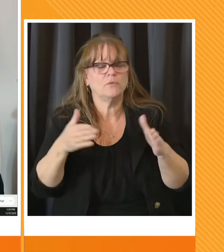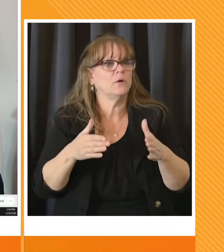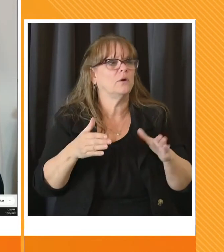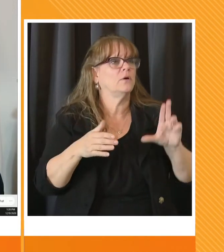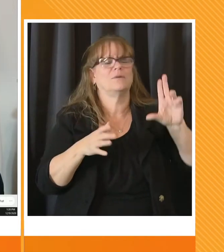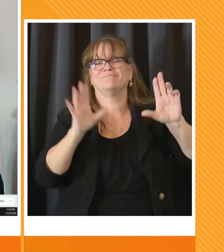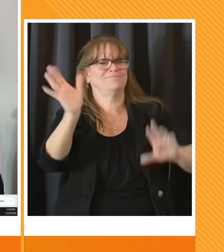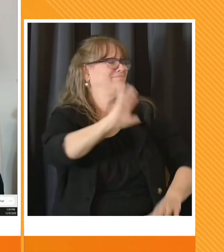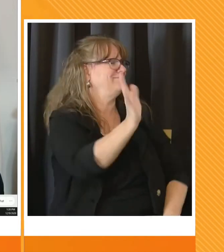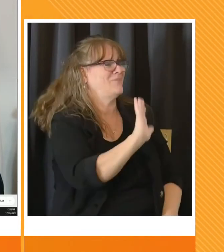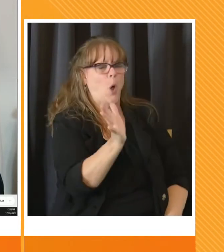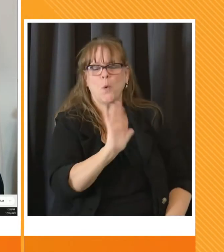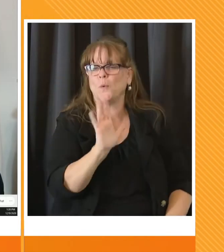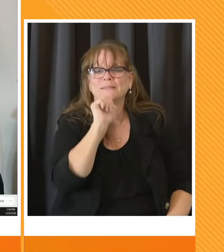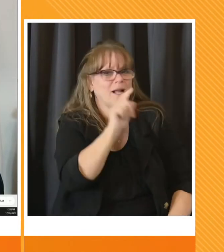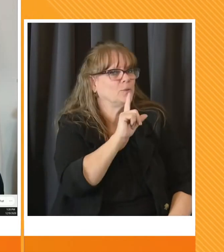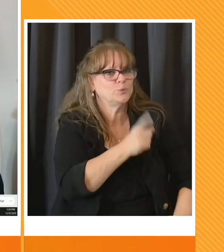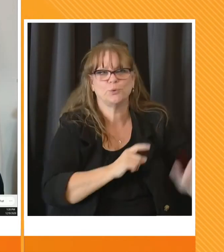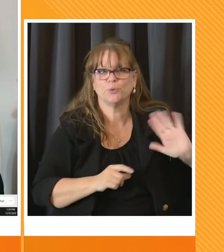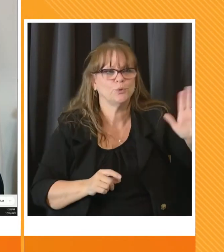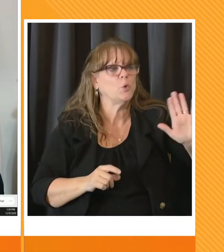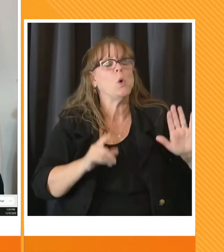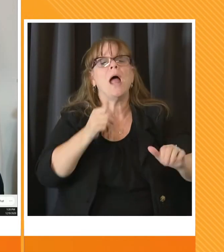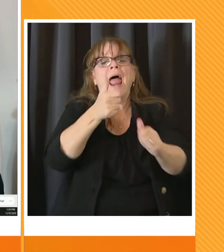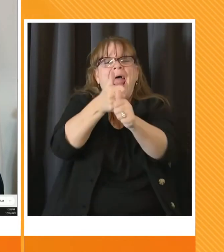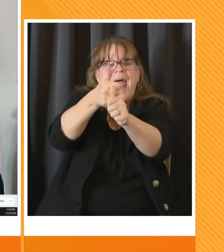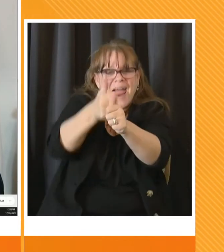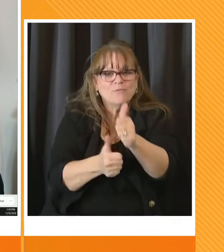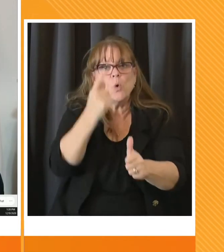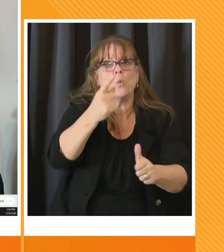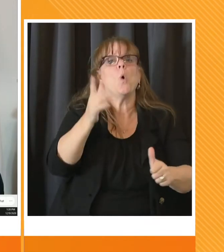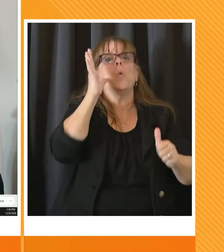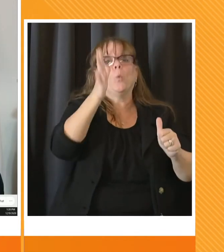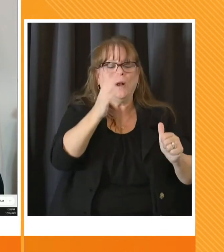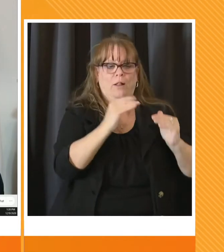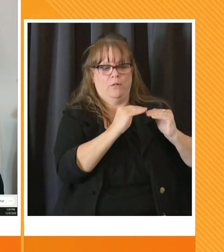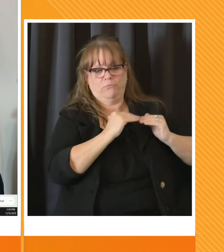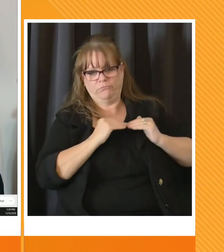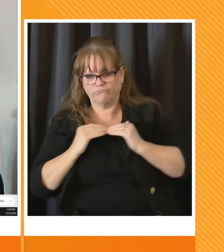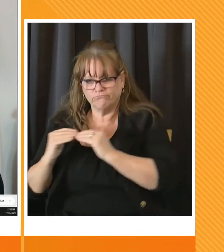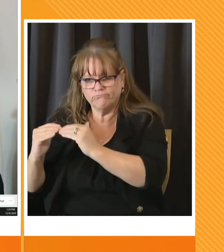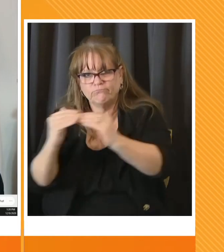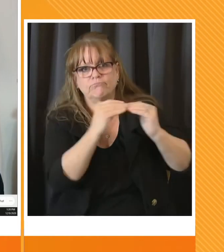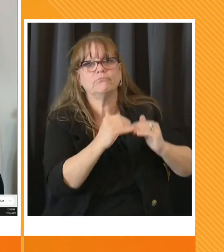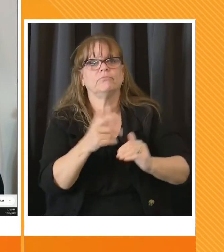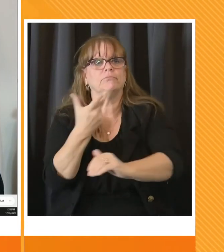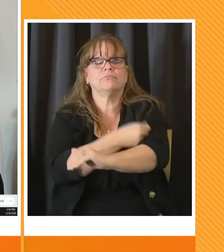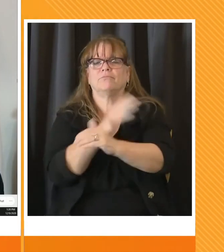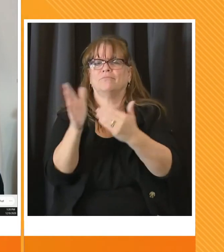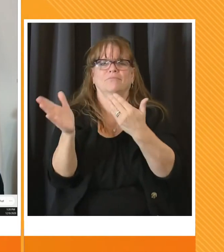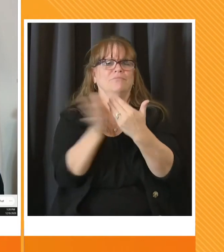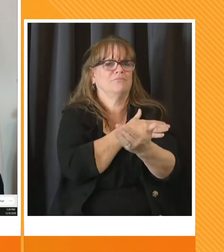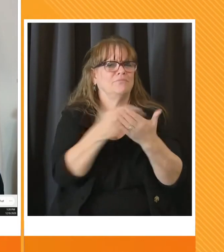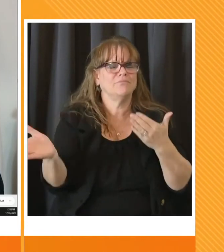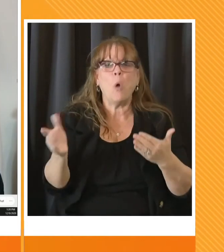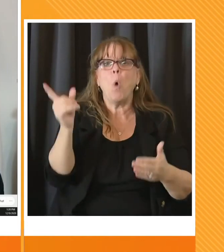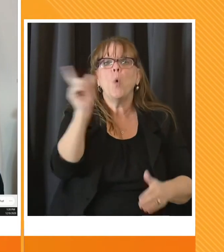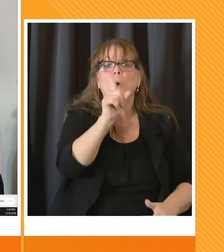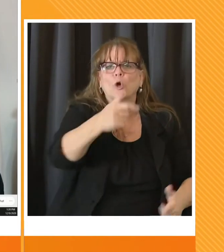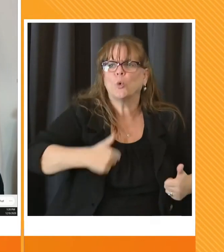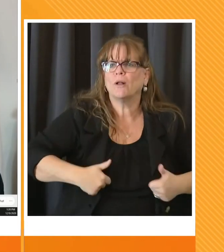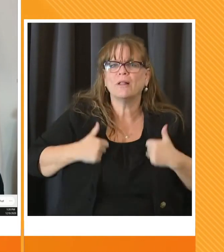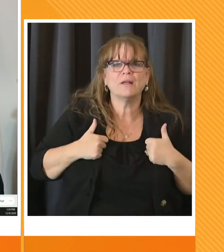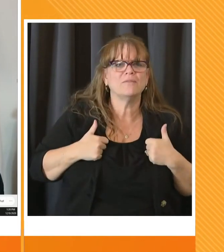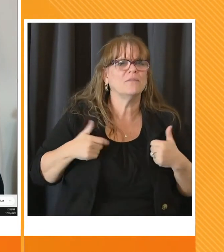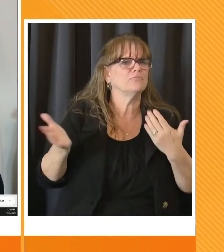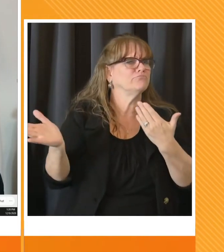so if you're at risk, regardless of where you live, you get that when your turn is up. I think there had been